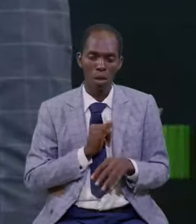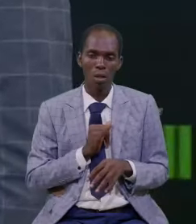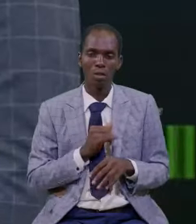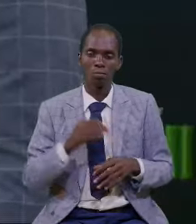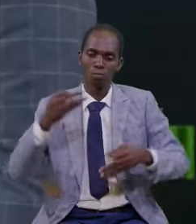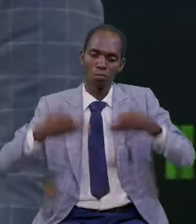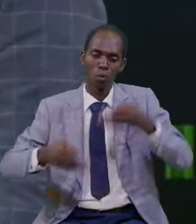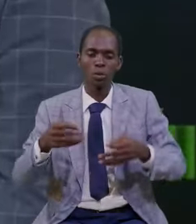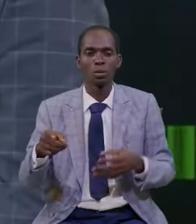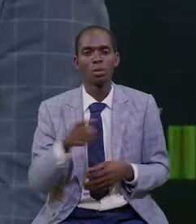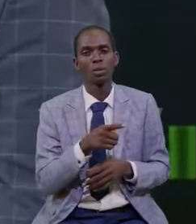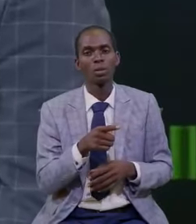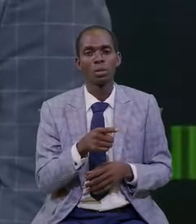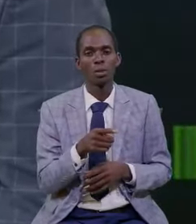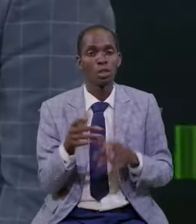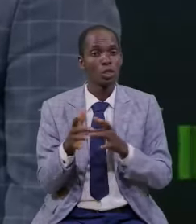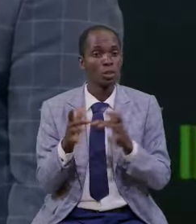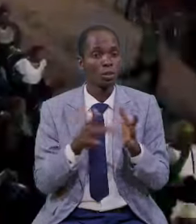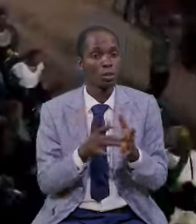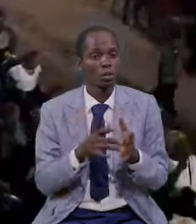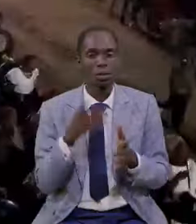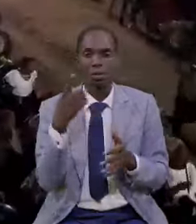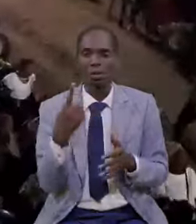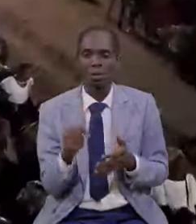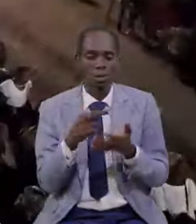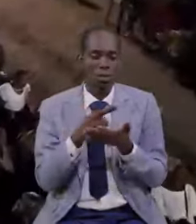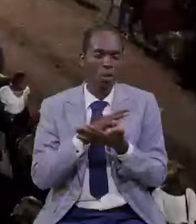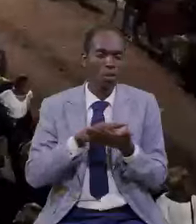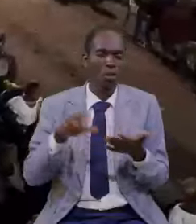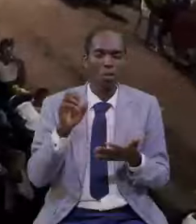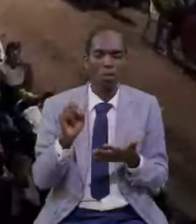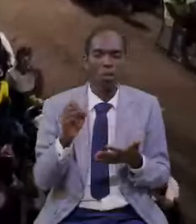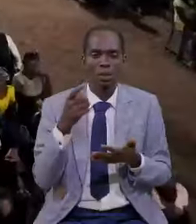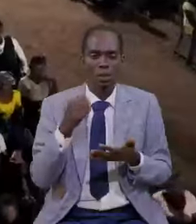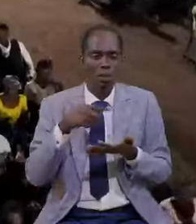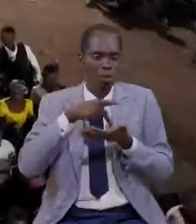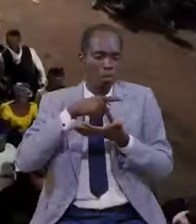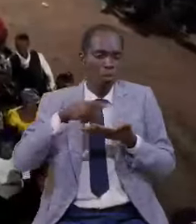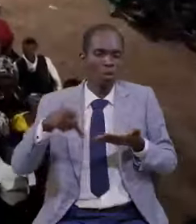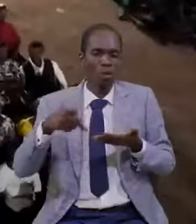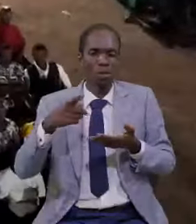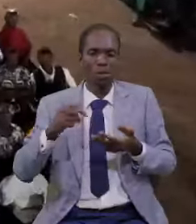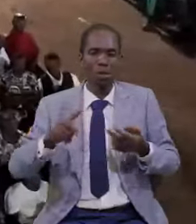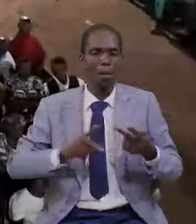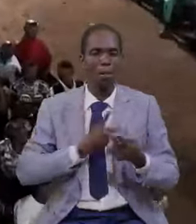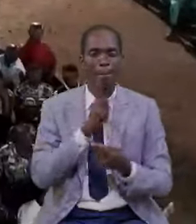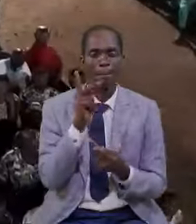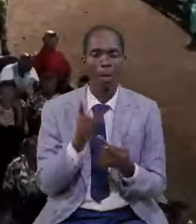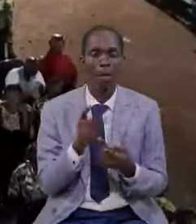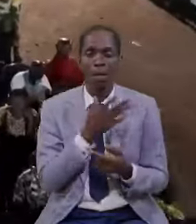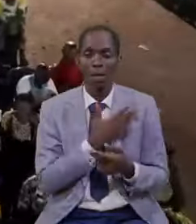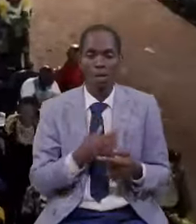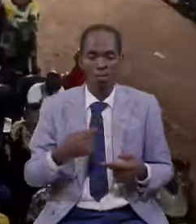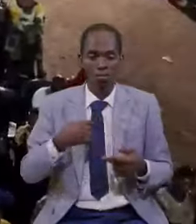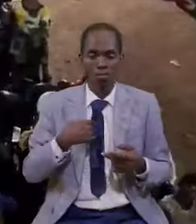Jesus, the righteous, the pure, the perfect, and I am imperfect, and I've